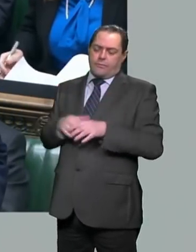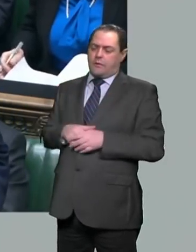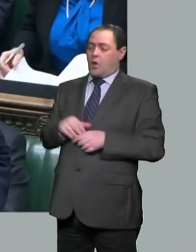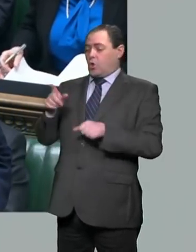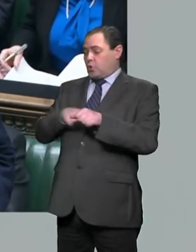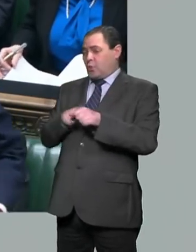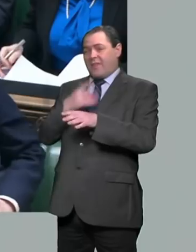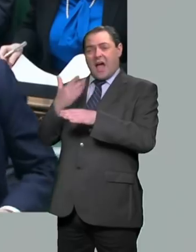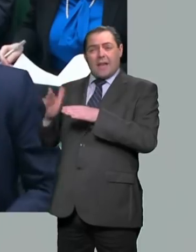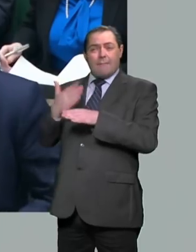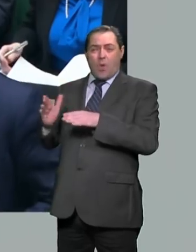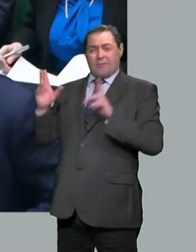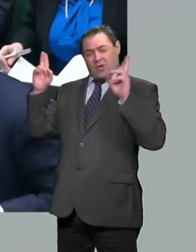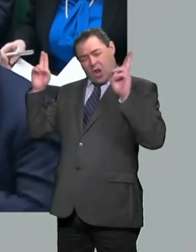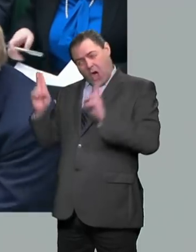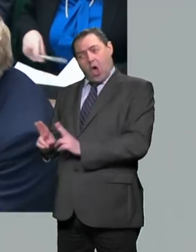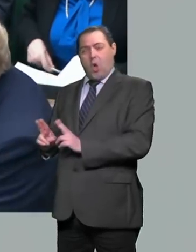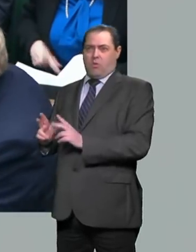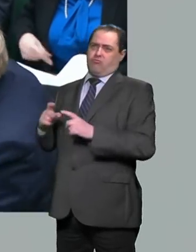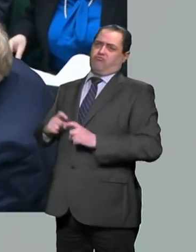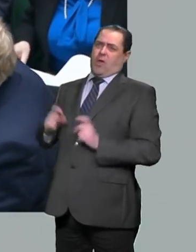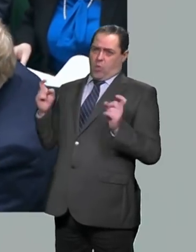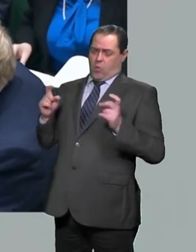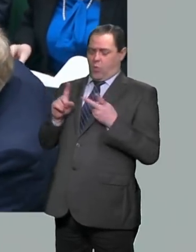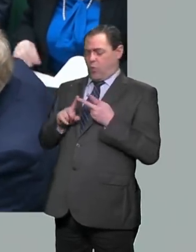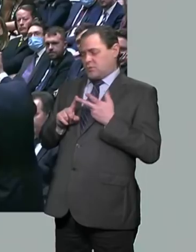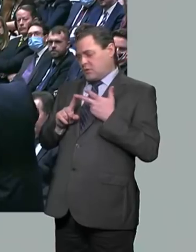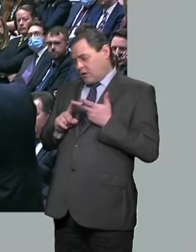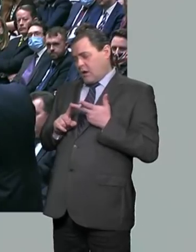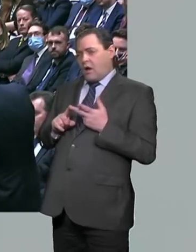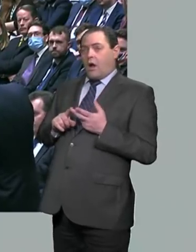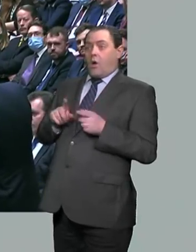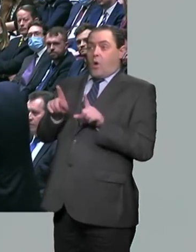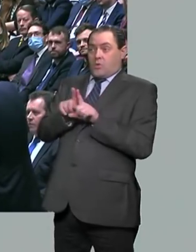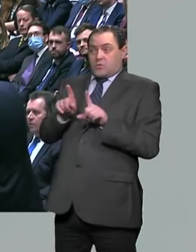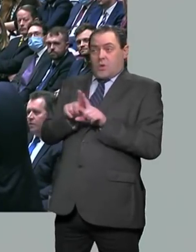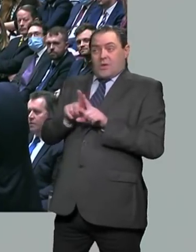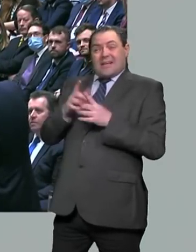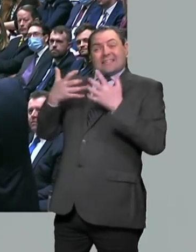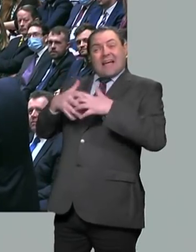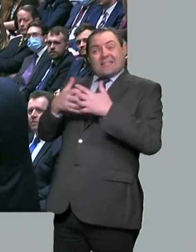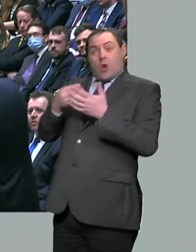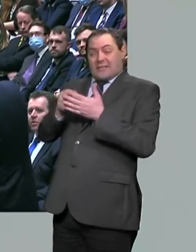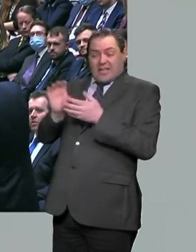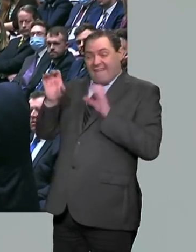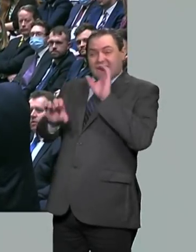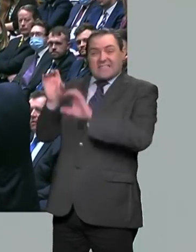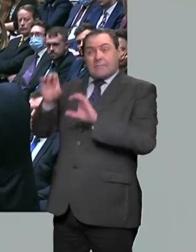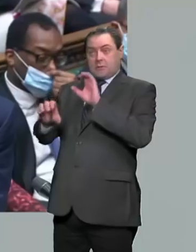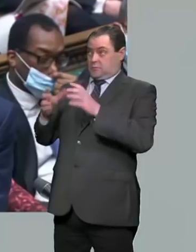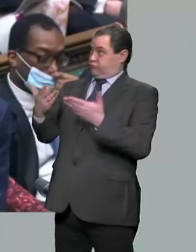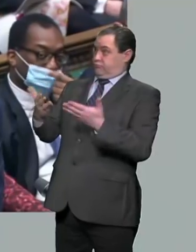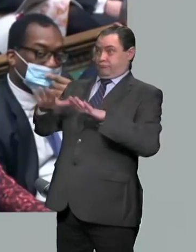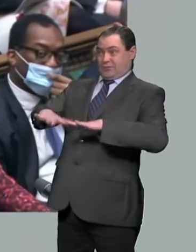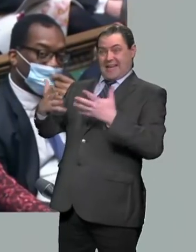got youth unemployment at a record low, Mr. Speaker. We've got 3 times as much tech investment coming into this